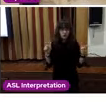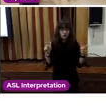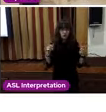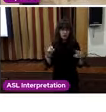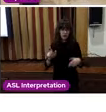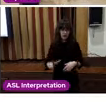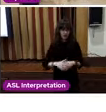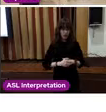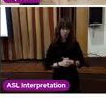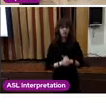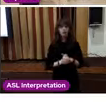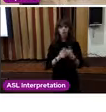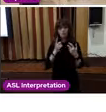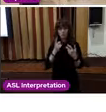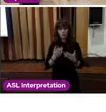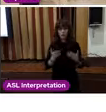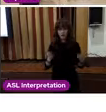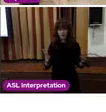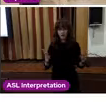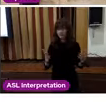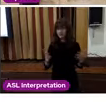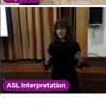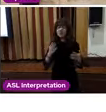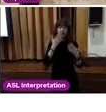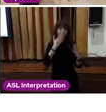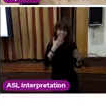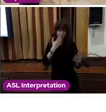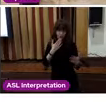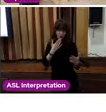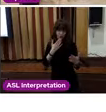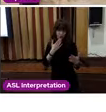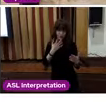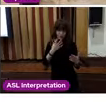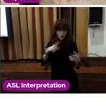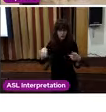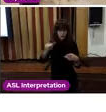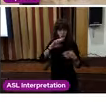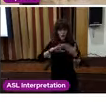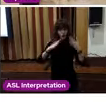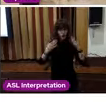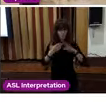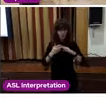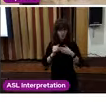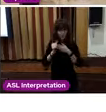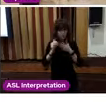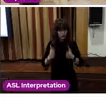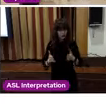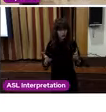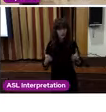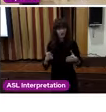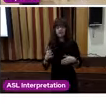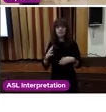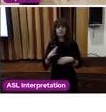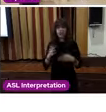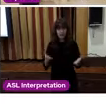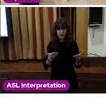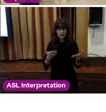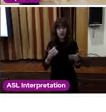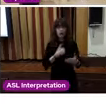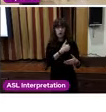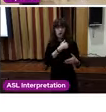I led on, thanks to a lot of the work of community leaders out in East Elmhurst, was that we developed a $2